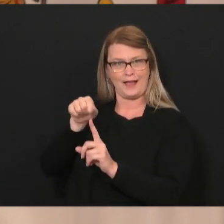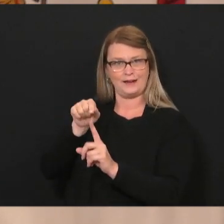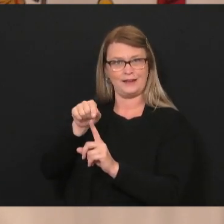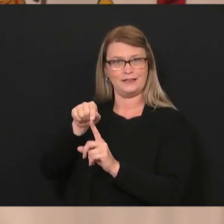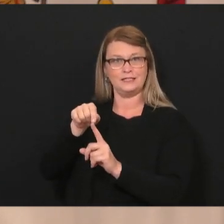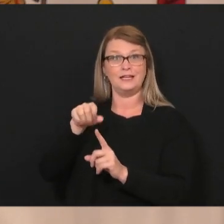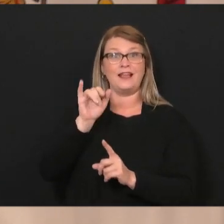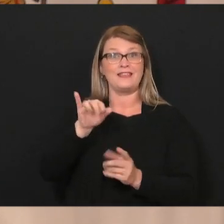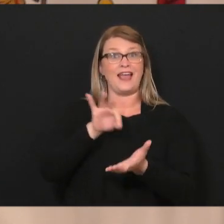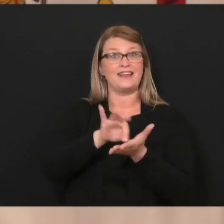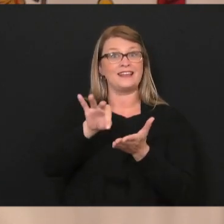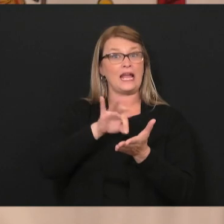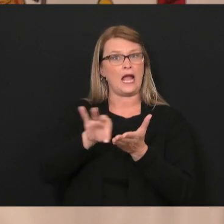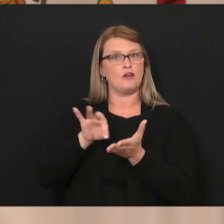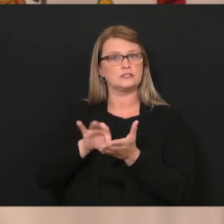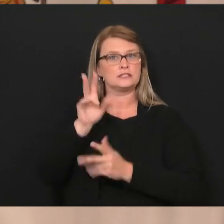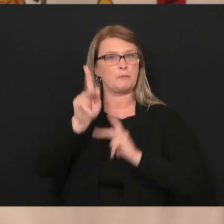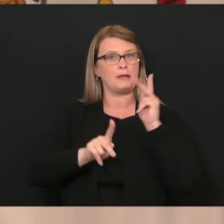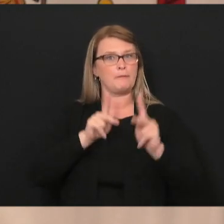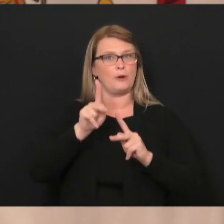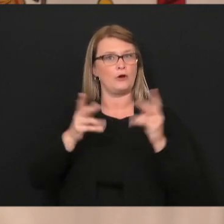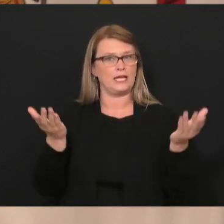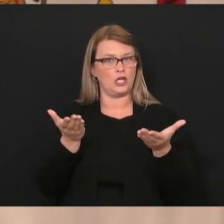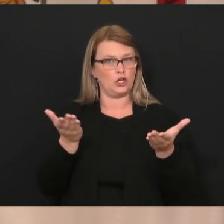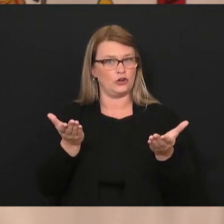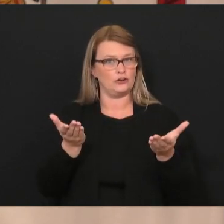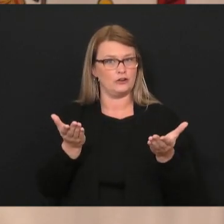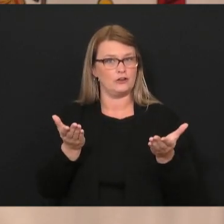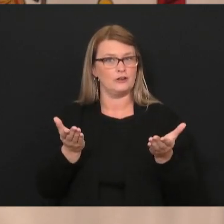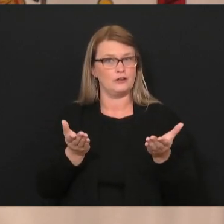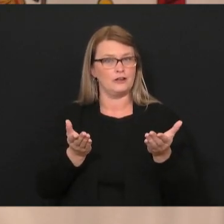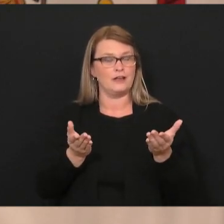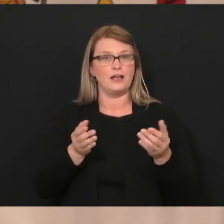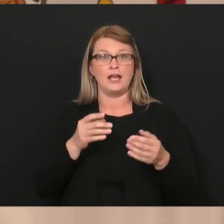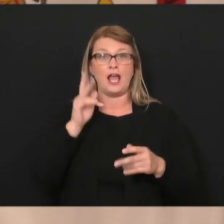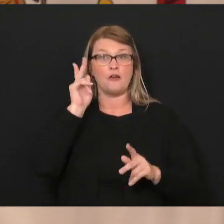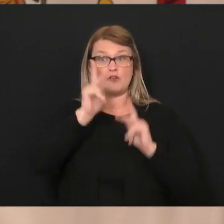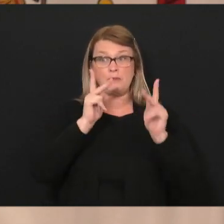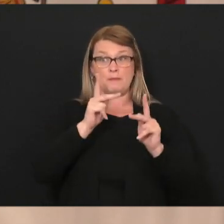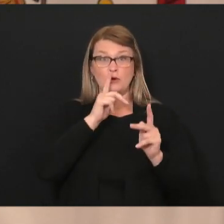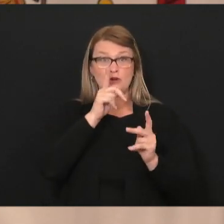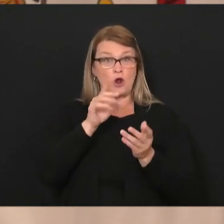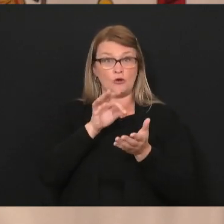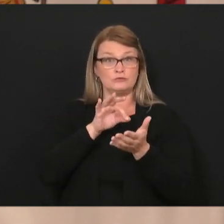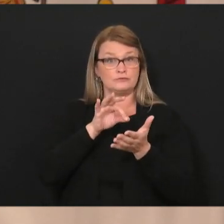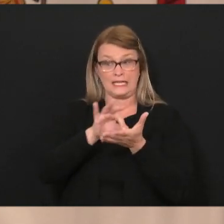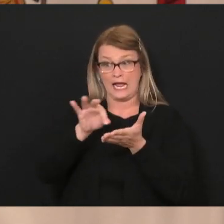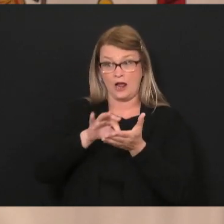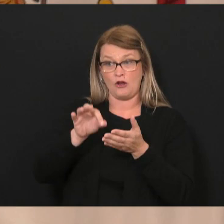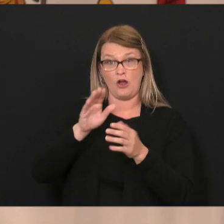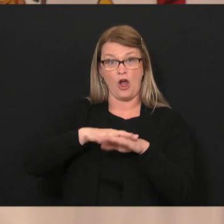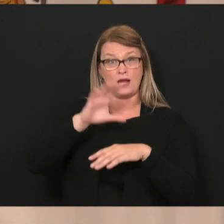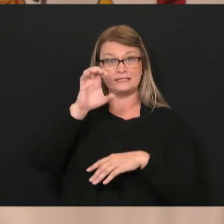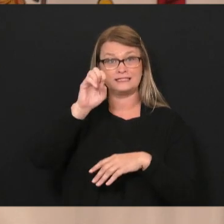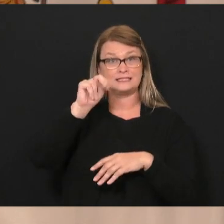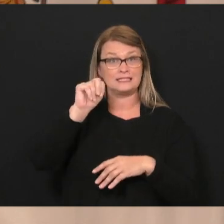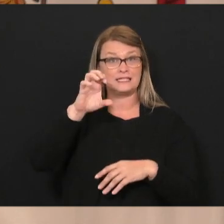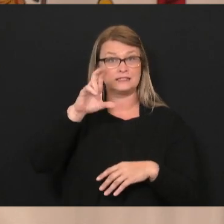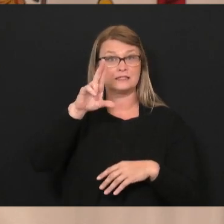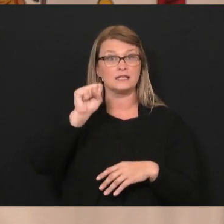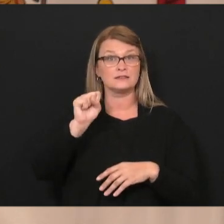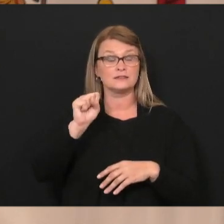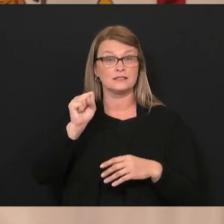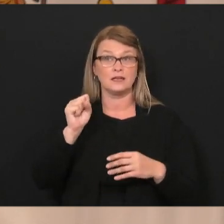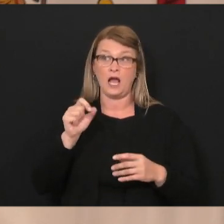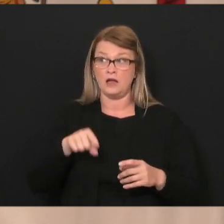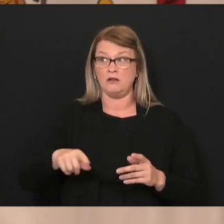actually counts the number of us that are here. And for those that don't get counted in the last go round, a lot of us did not get